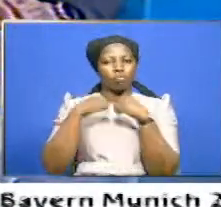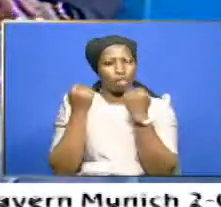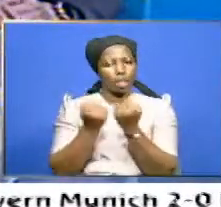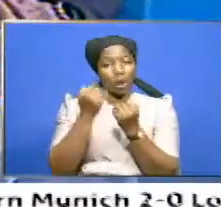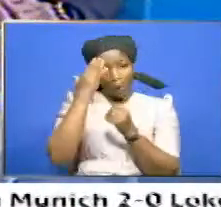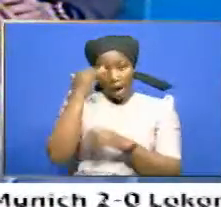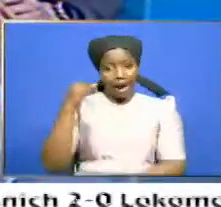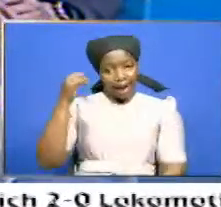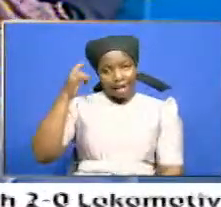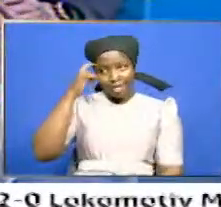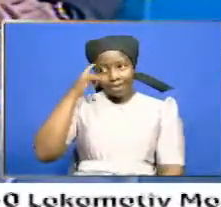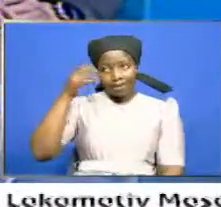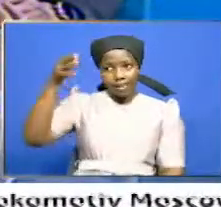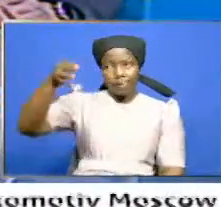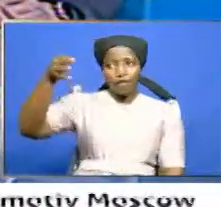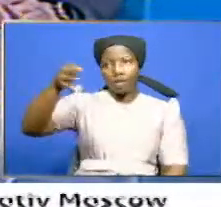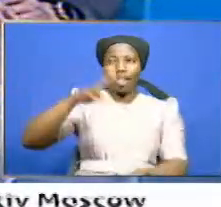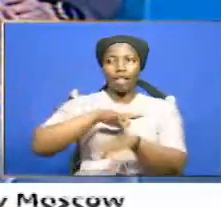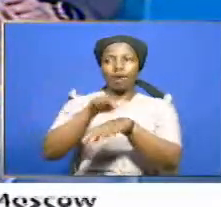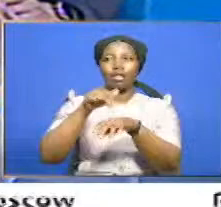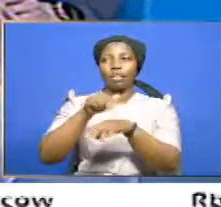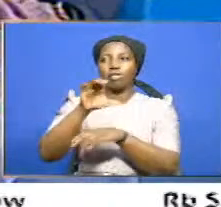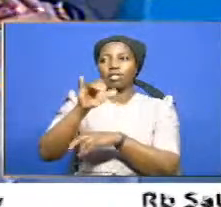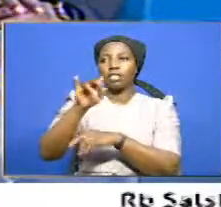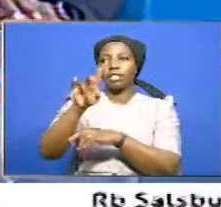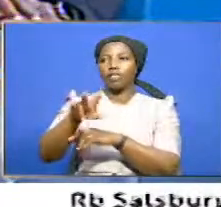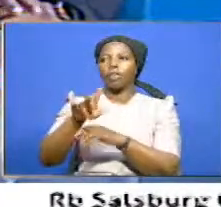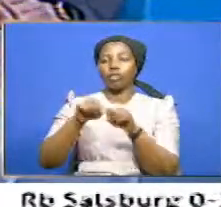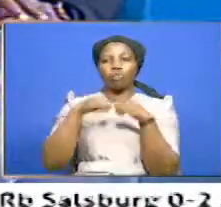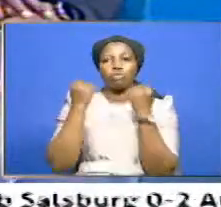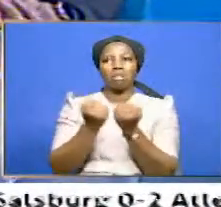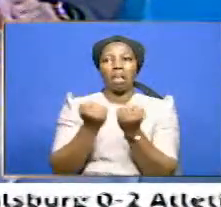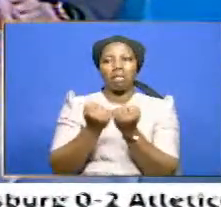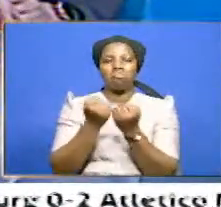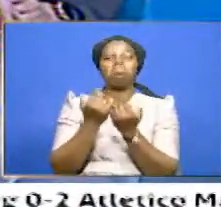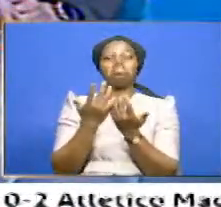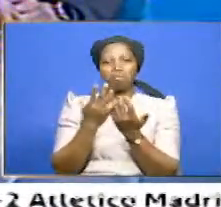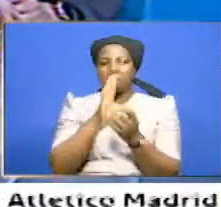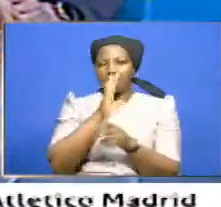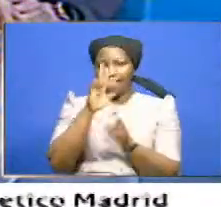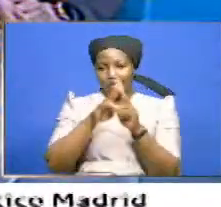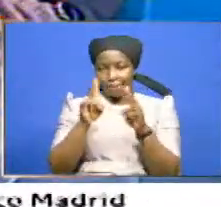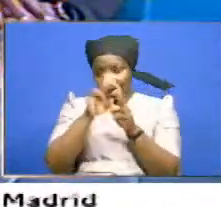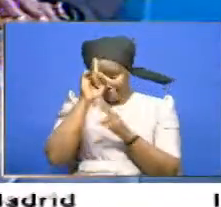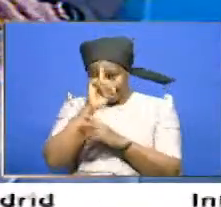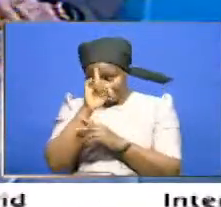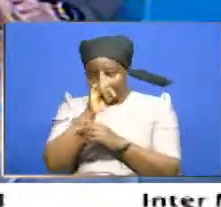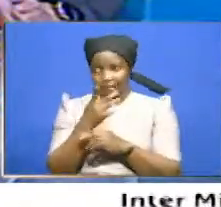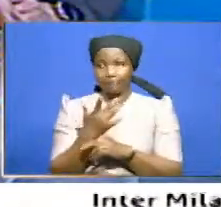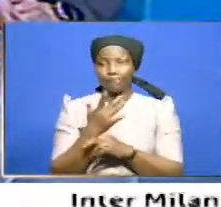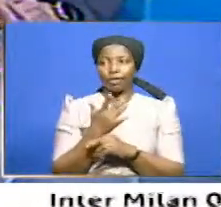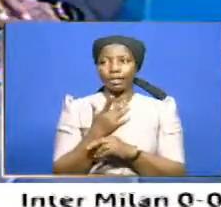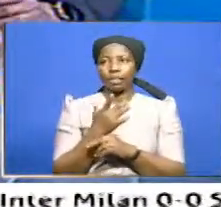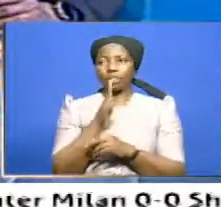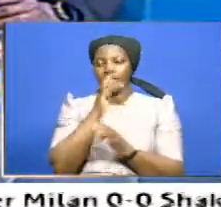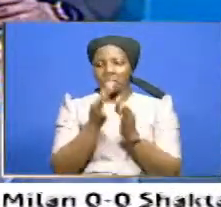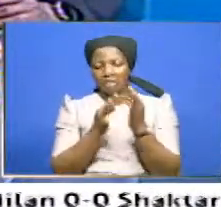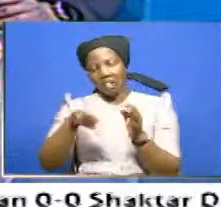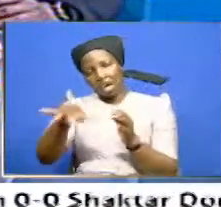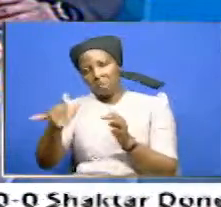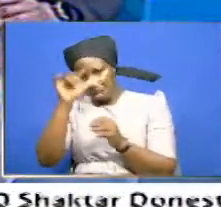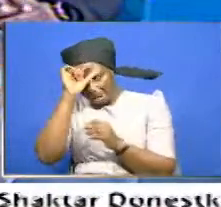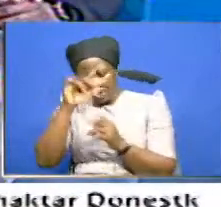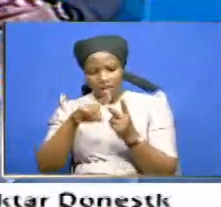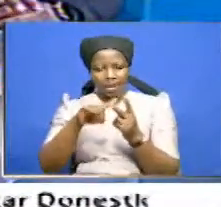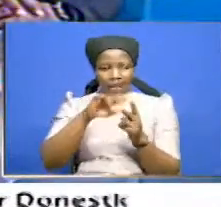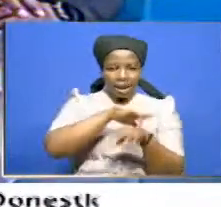is national civil societies taking that space very seriously, mainly from an accountability perspective. So holding, whether it's county governments or national governments